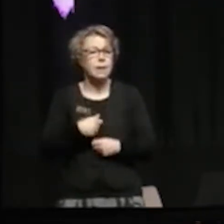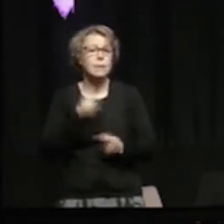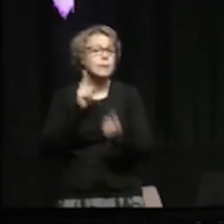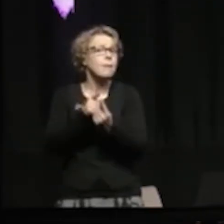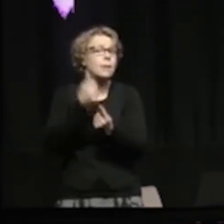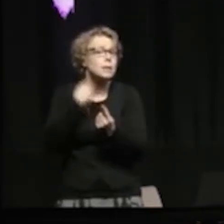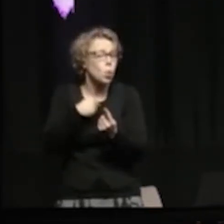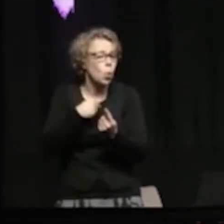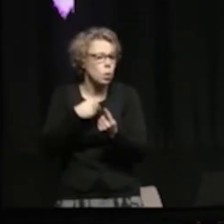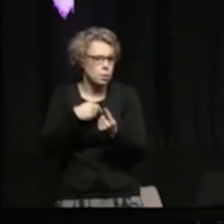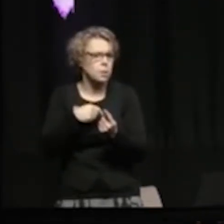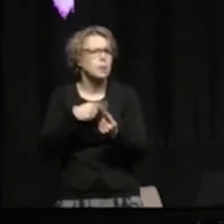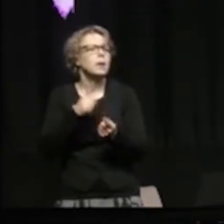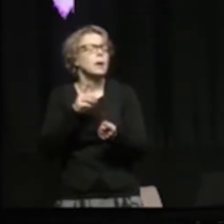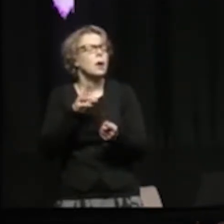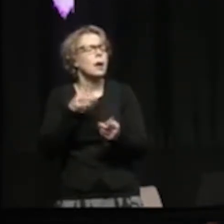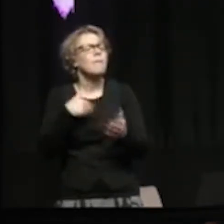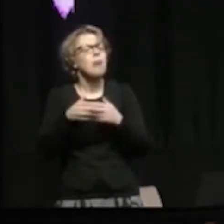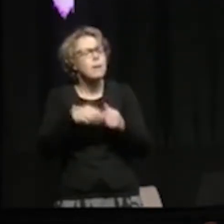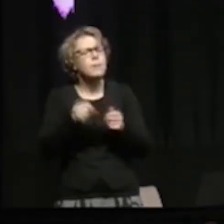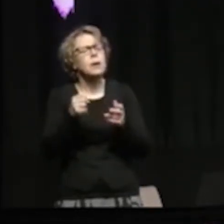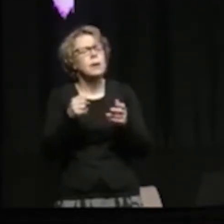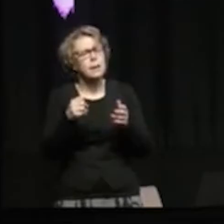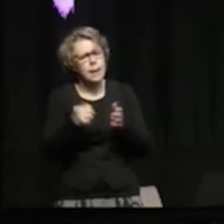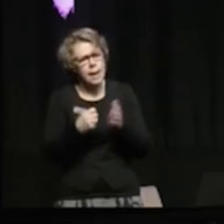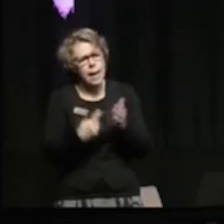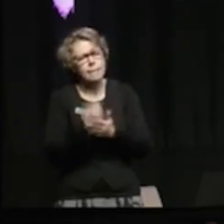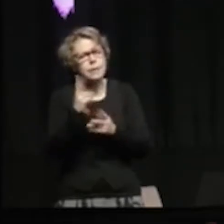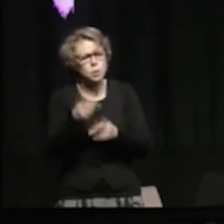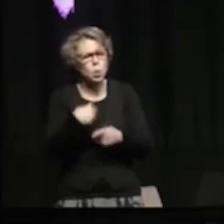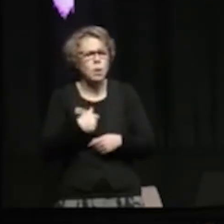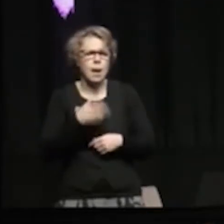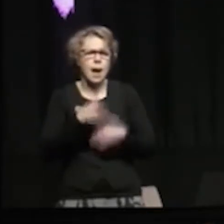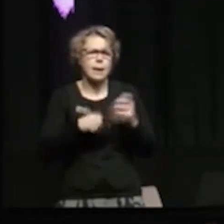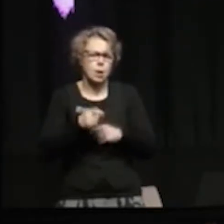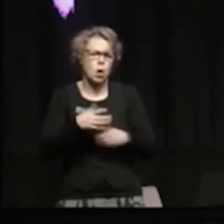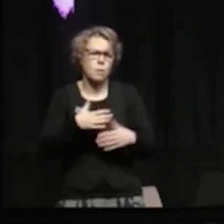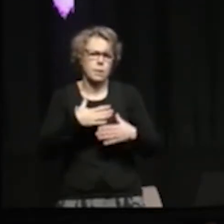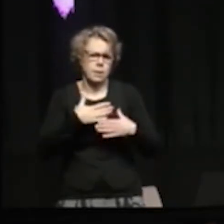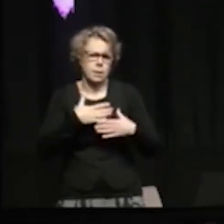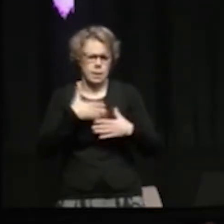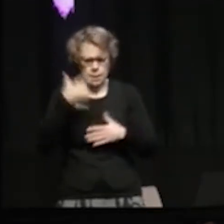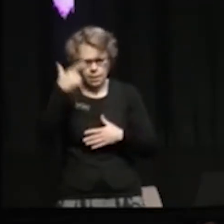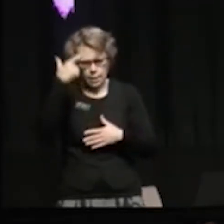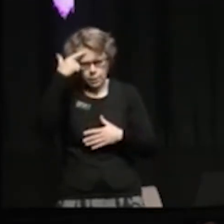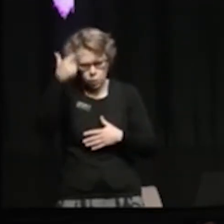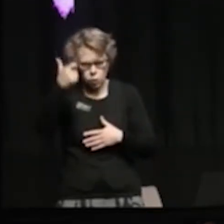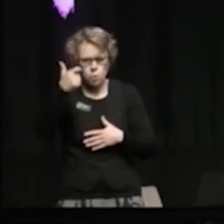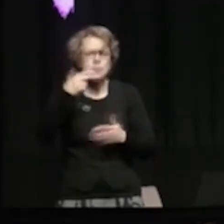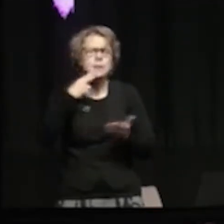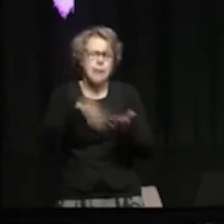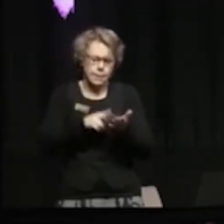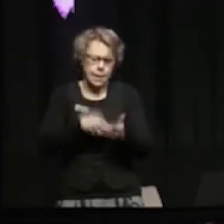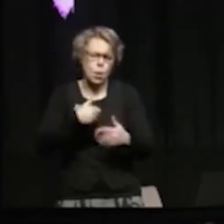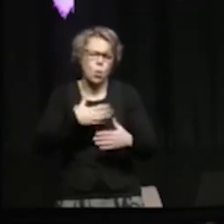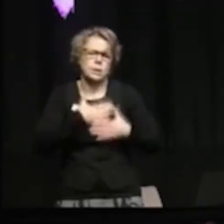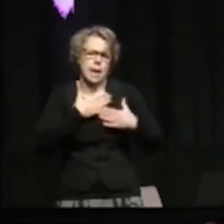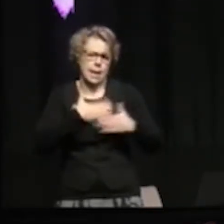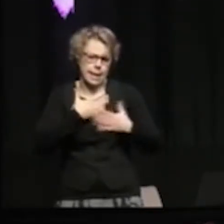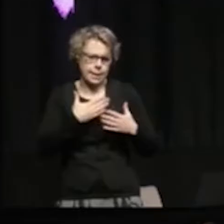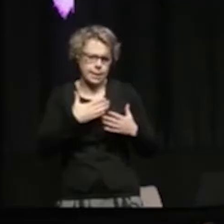But your response yesterday when we met was actually that the reason that this might be happening is actually about truth and lies and